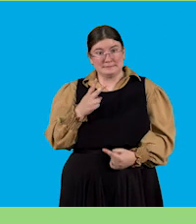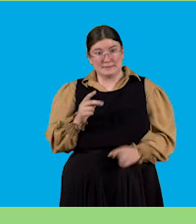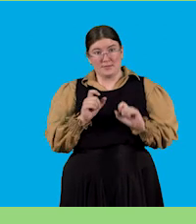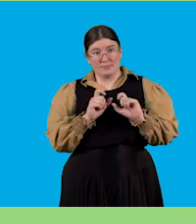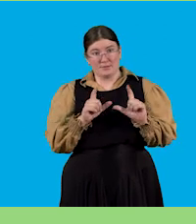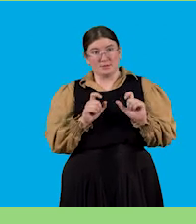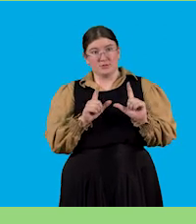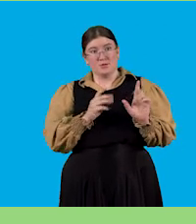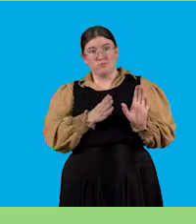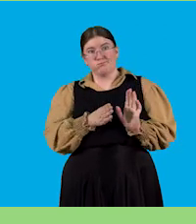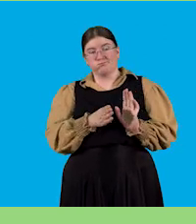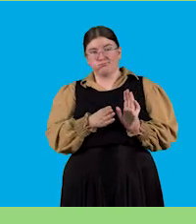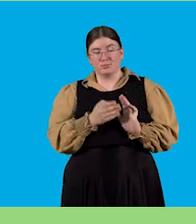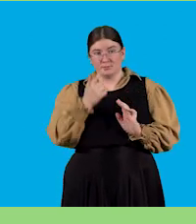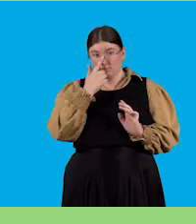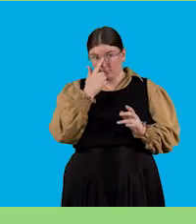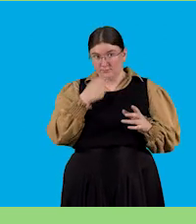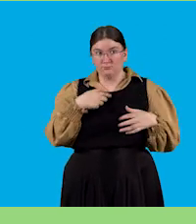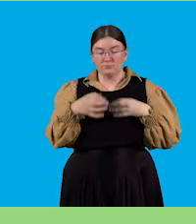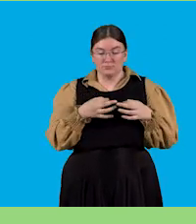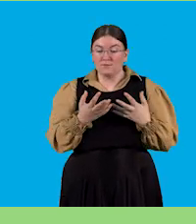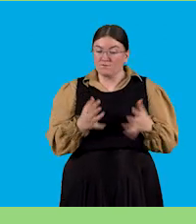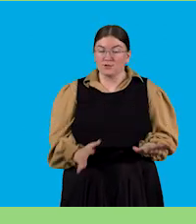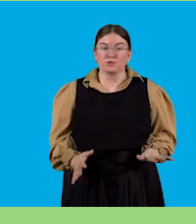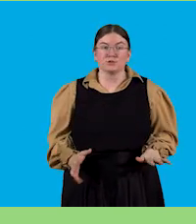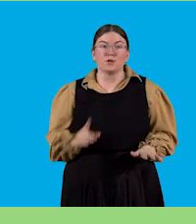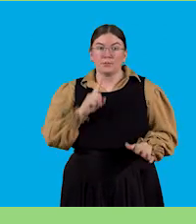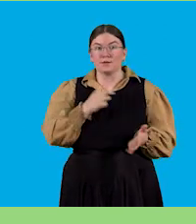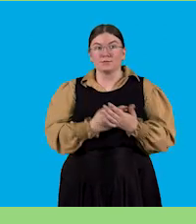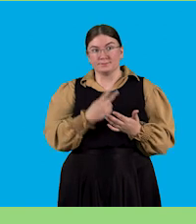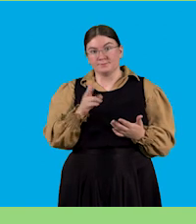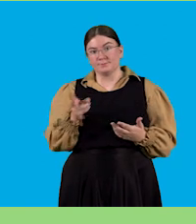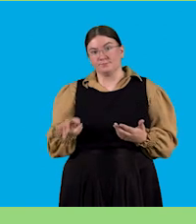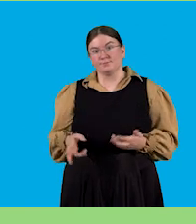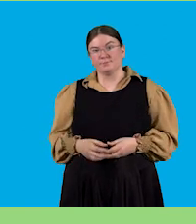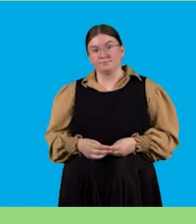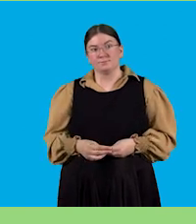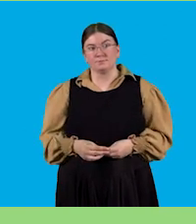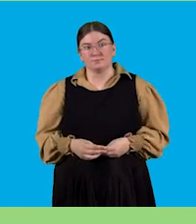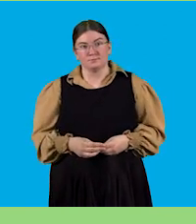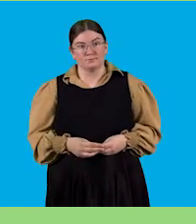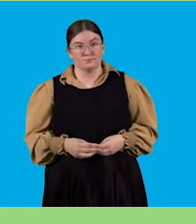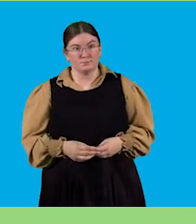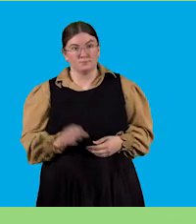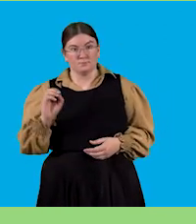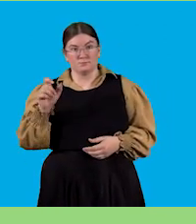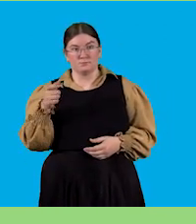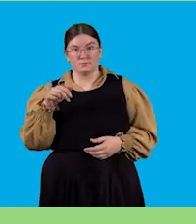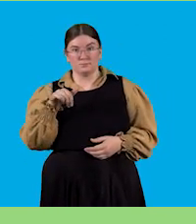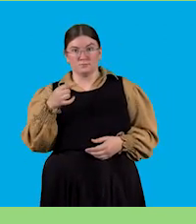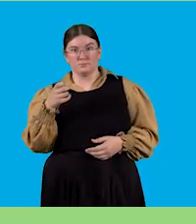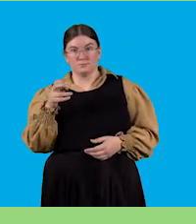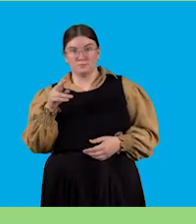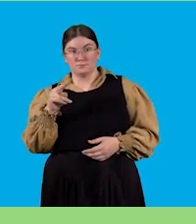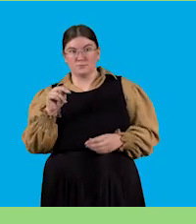There you have the picture that I have just explained, but we can also look at it again. There's a movement of